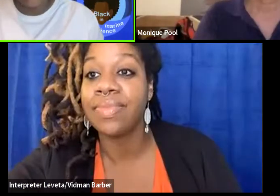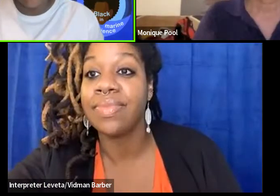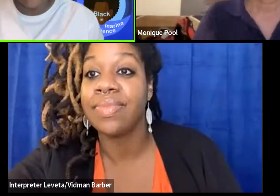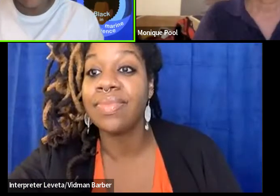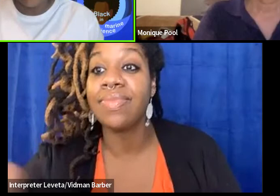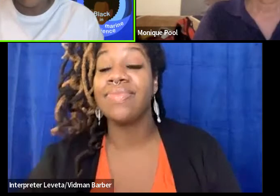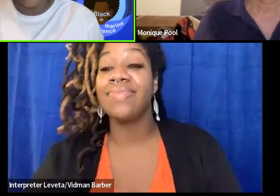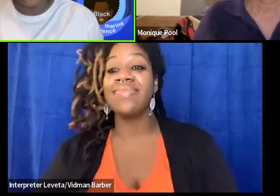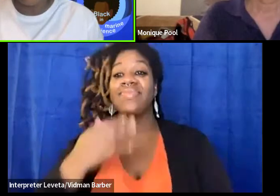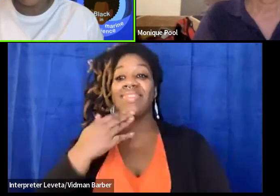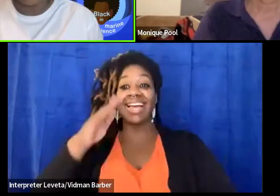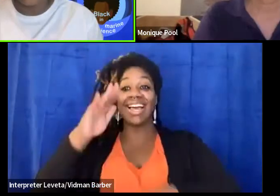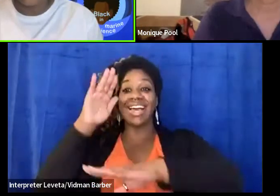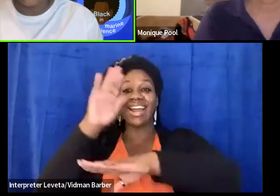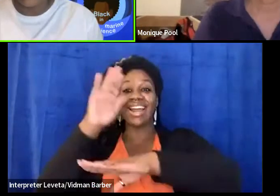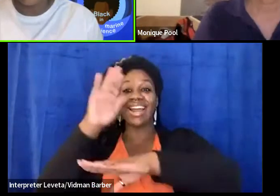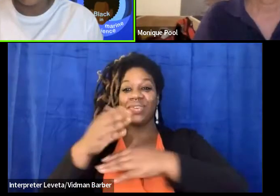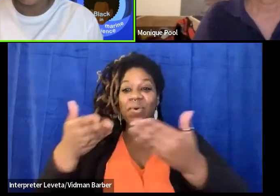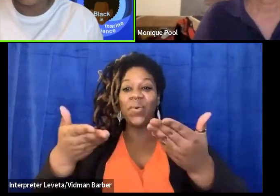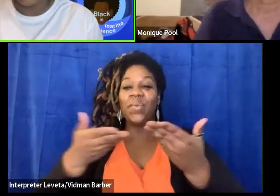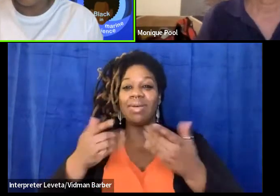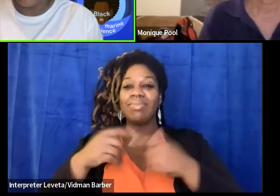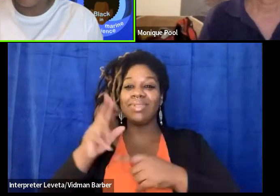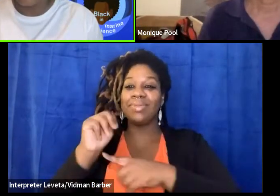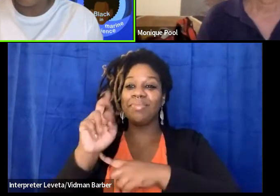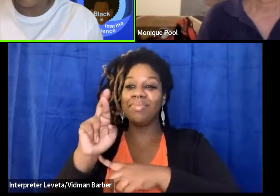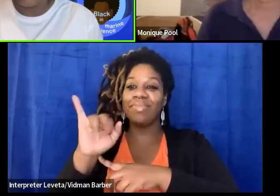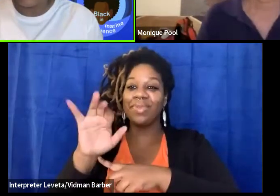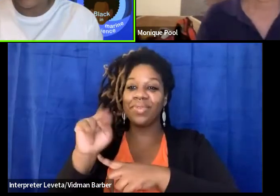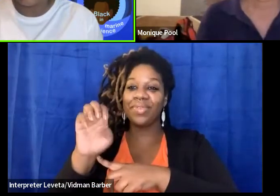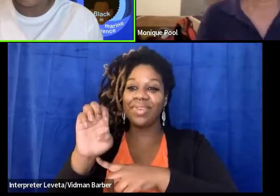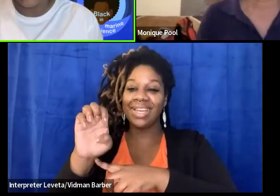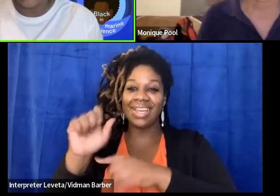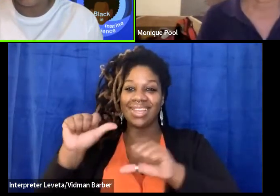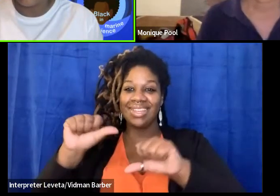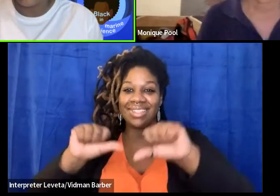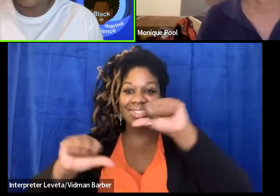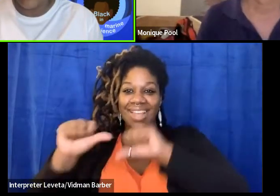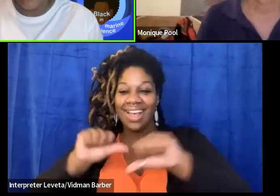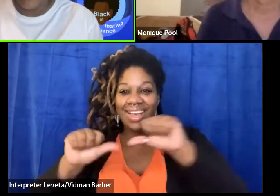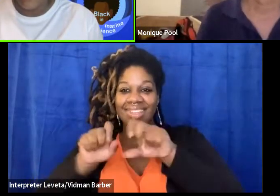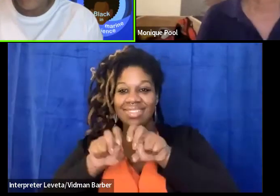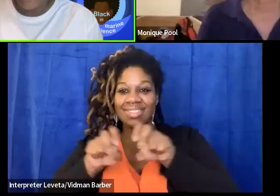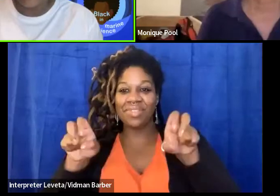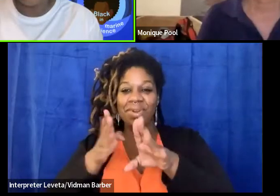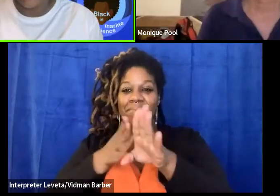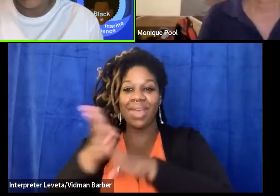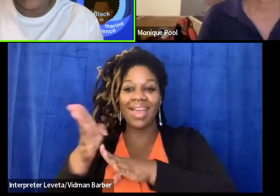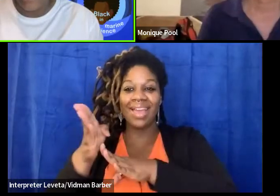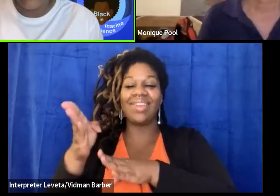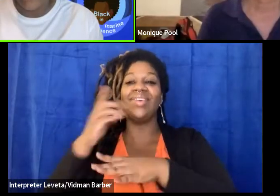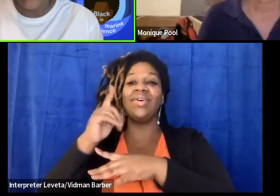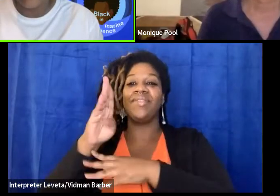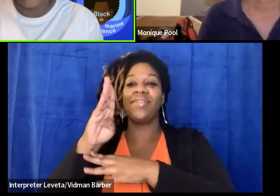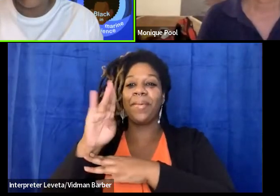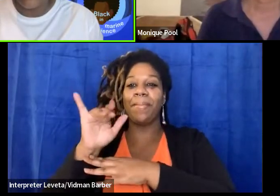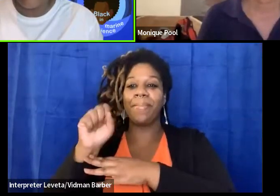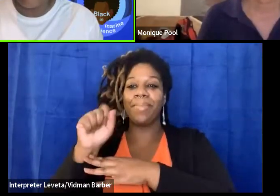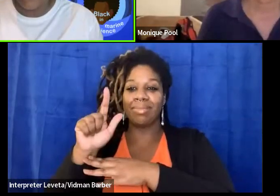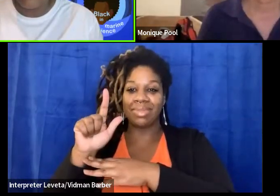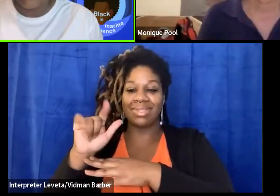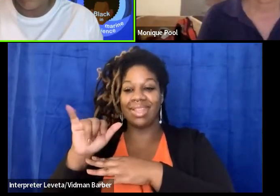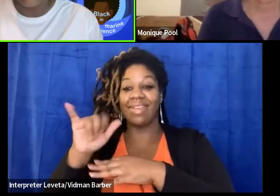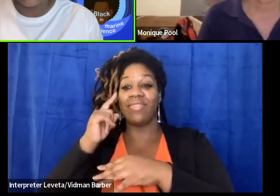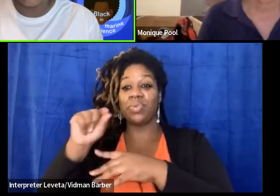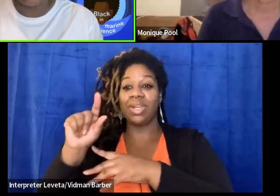Good afternoon, and welcome to the Marine Science Career Panel for BIMS Week 2021. I'm Leslie Townsell, the COO